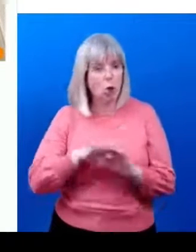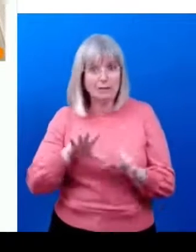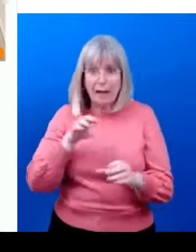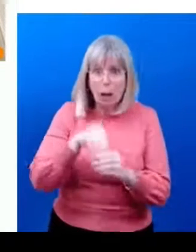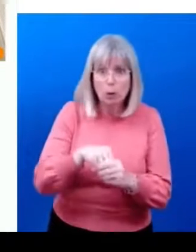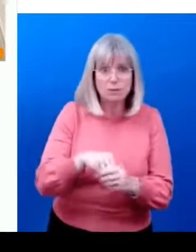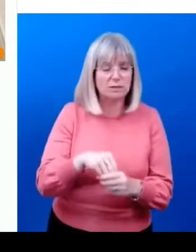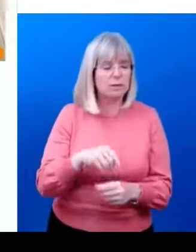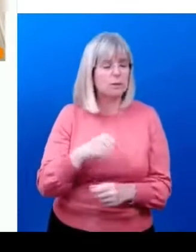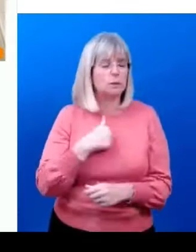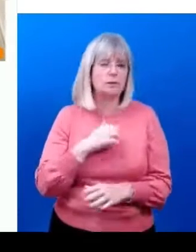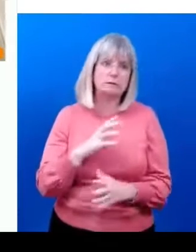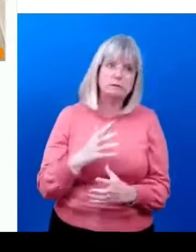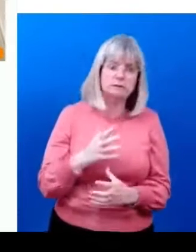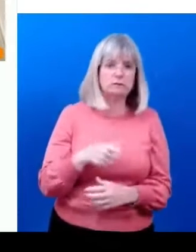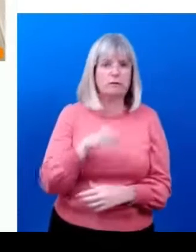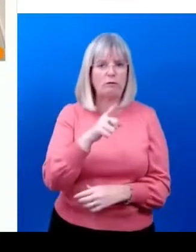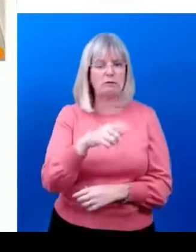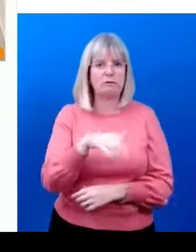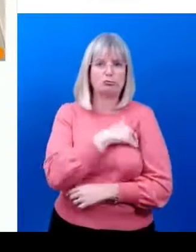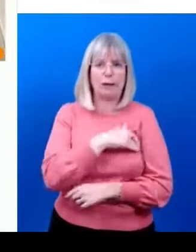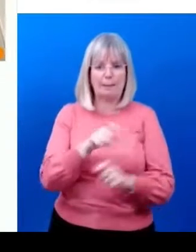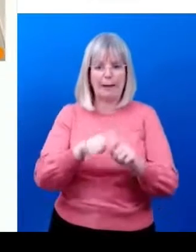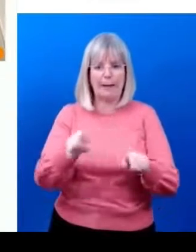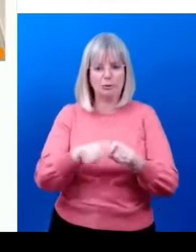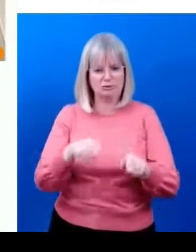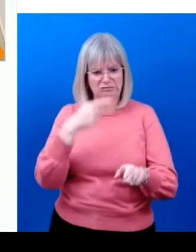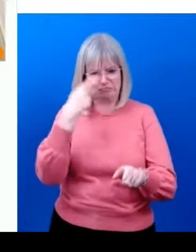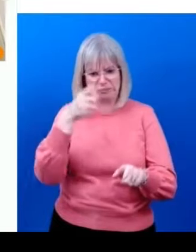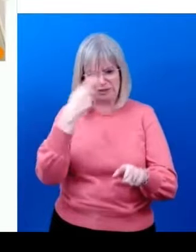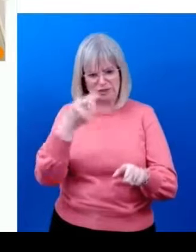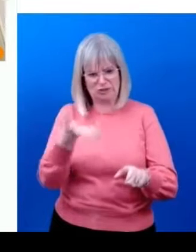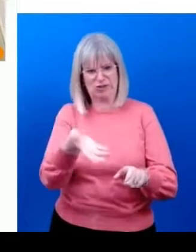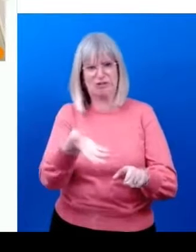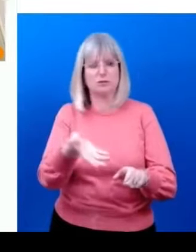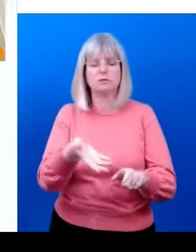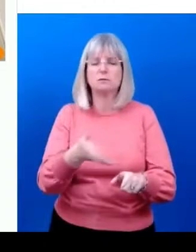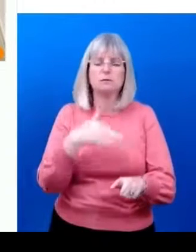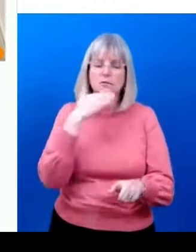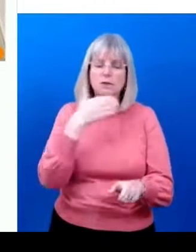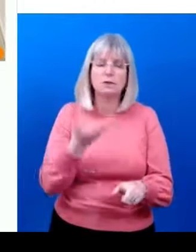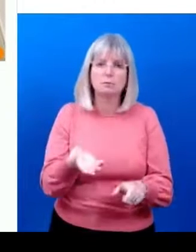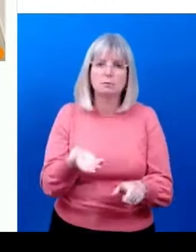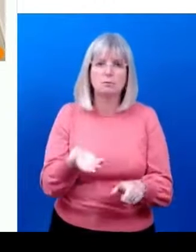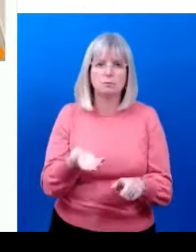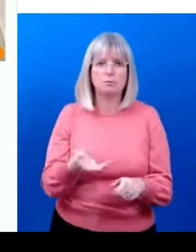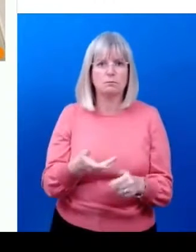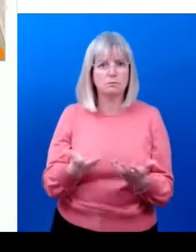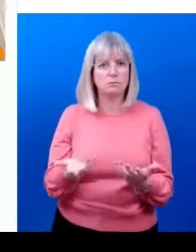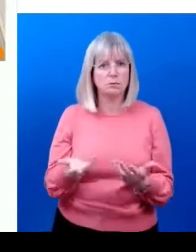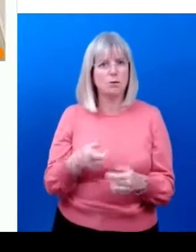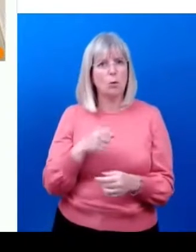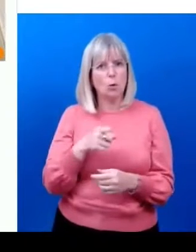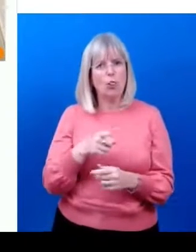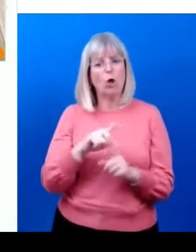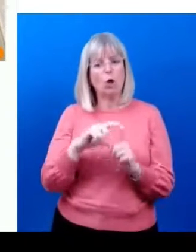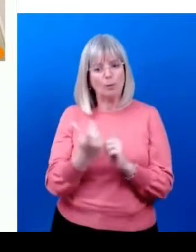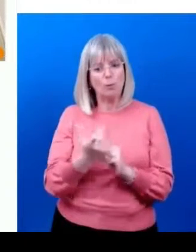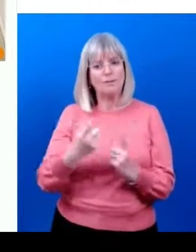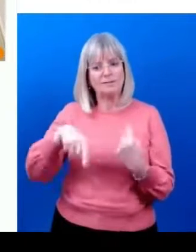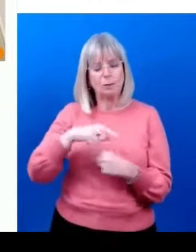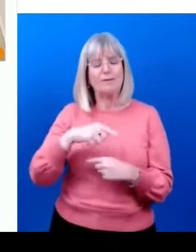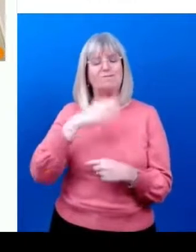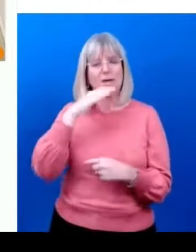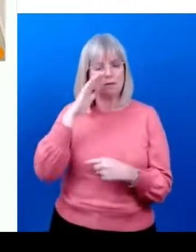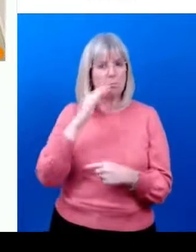captions that don't make any sense. We're tired of the half-ass ways of people doing it. The community is tired of being left out in